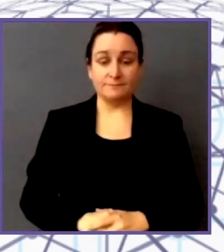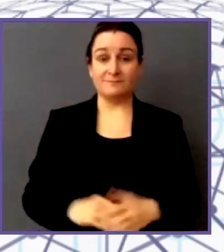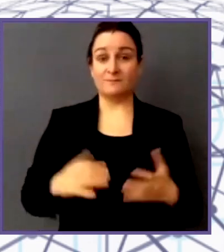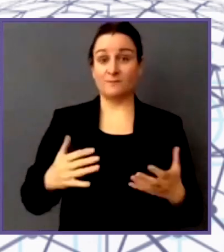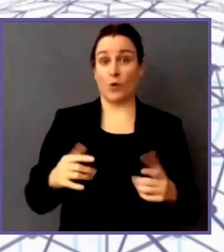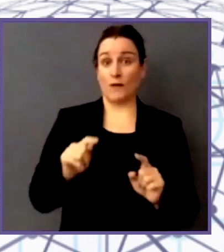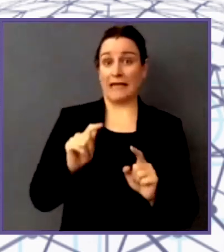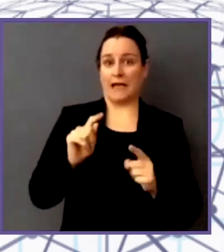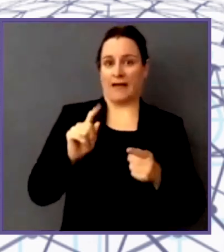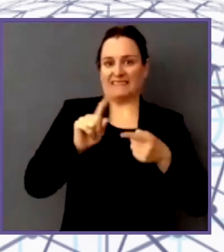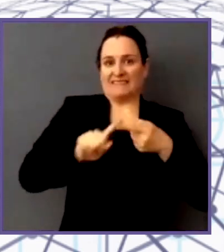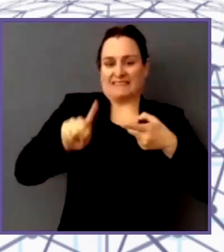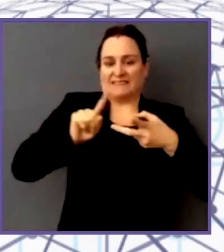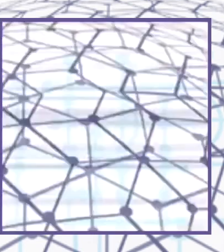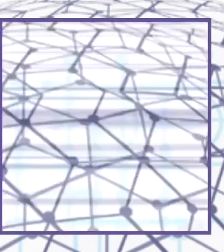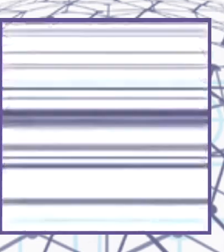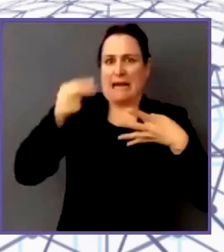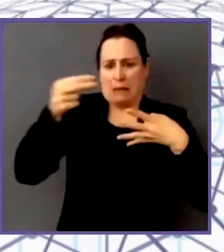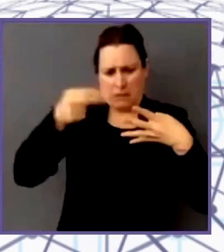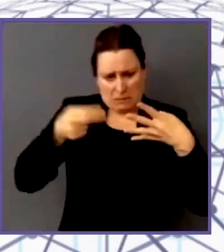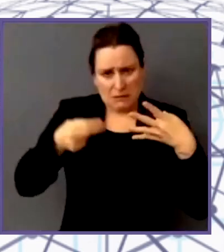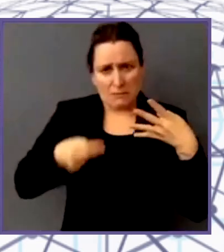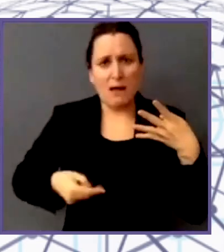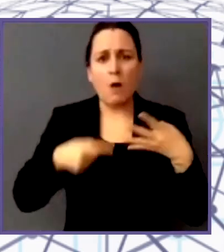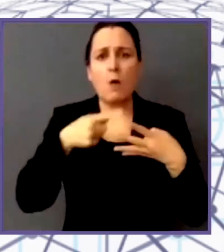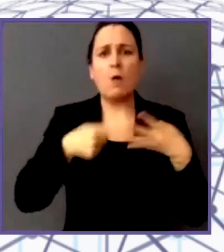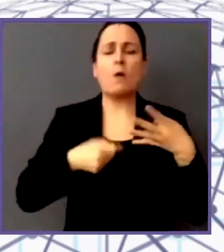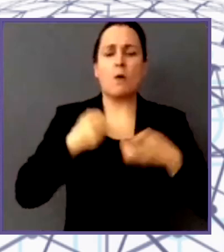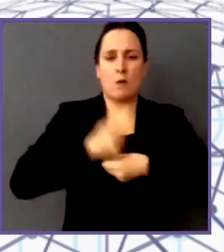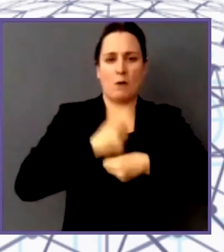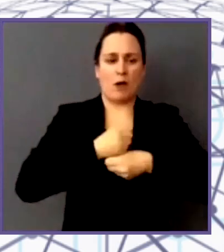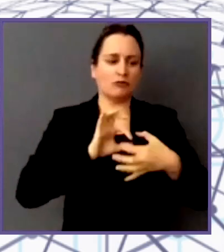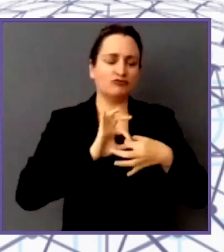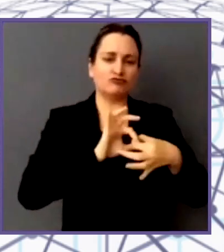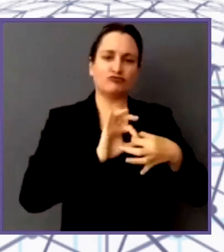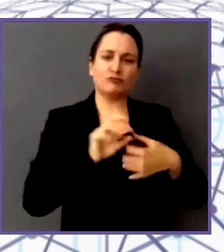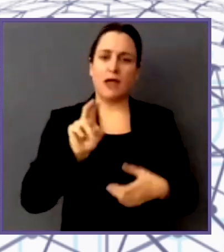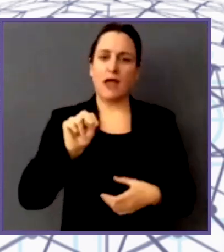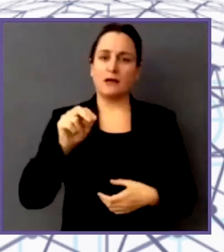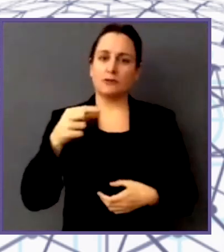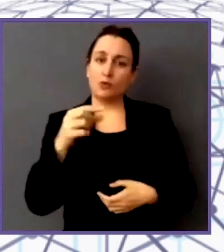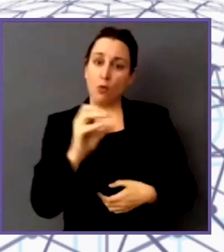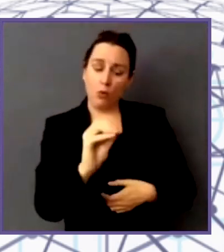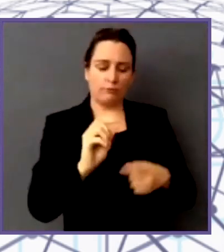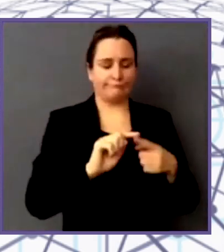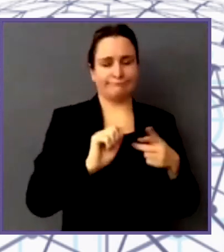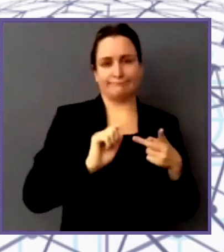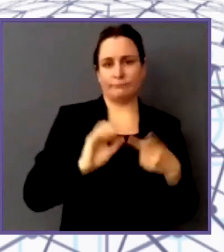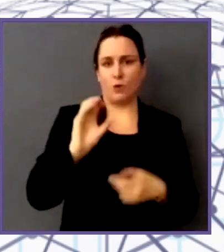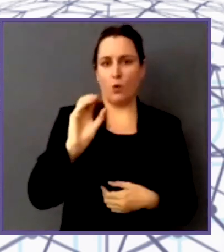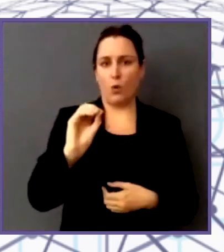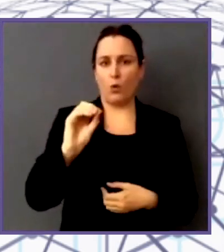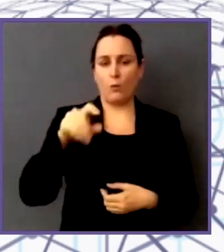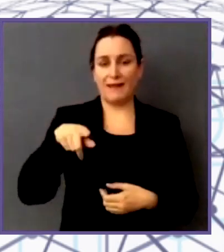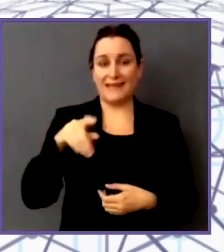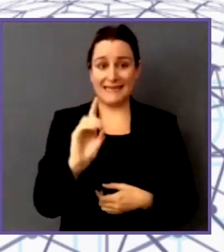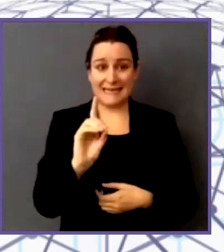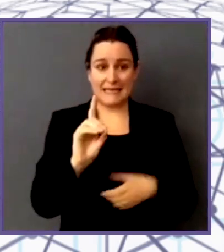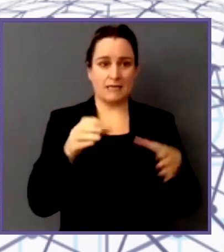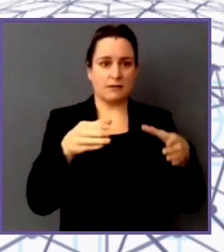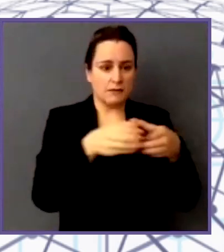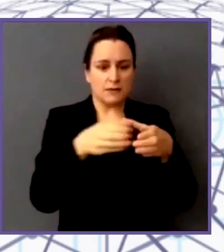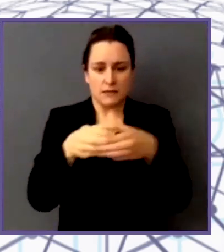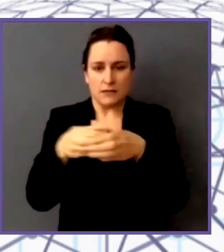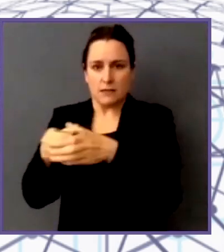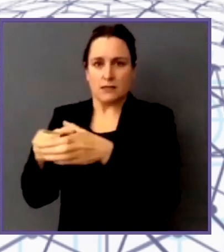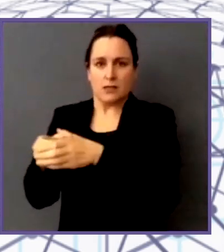through represent NGOs, OPDs, research institutions and local governments, who are all really crucial partners